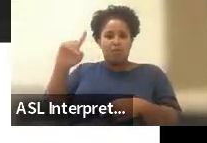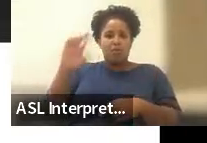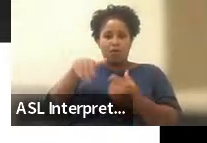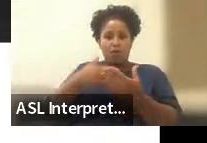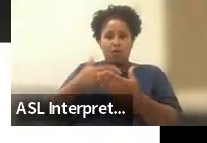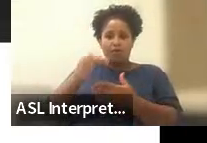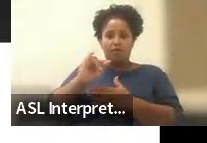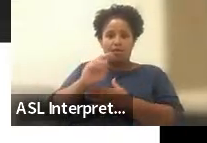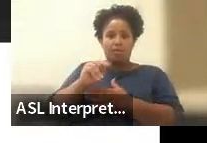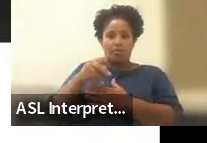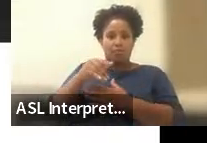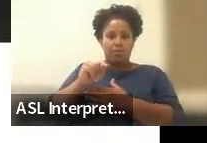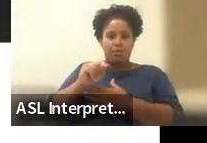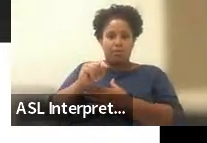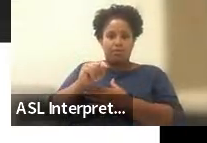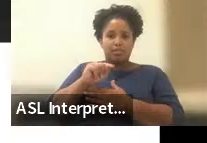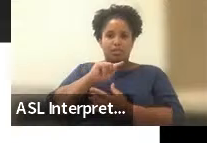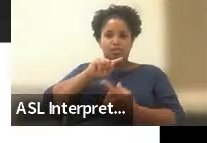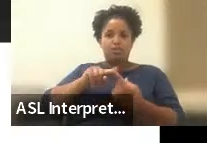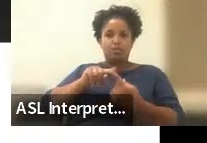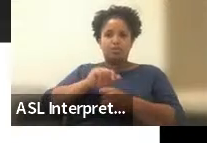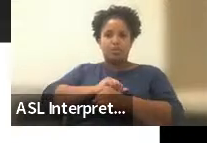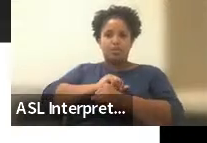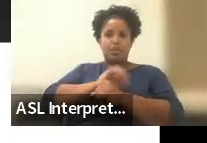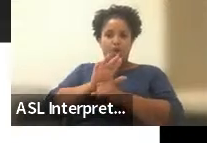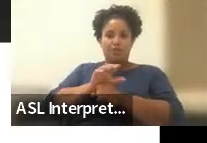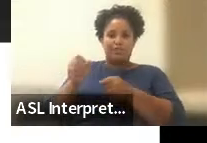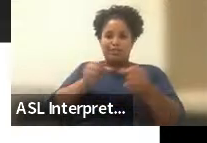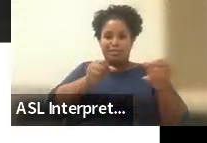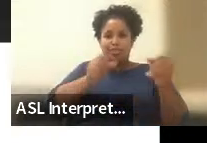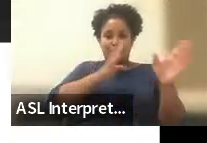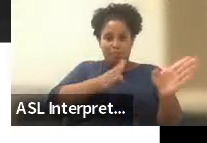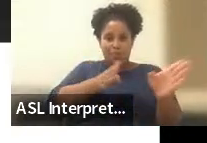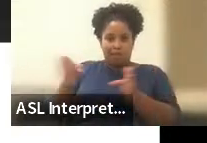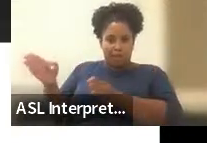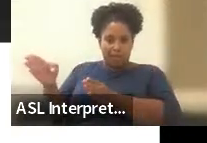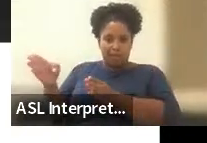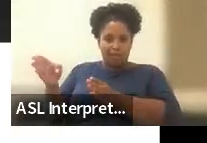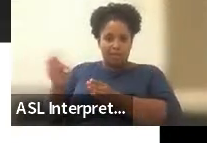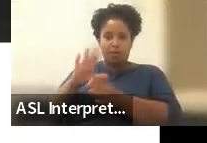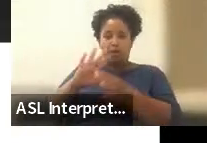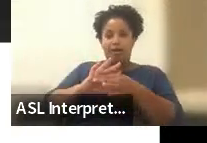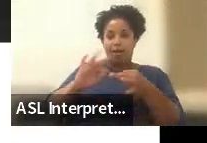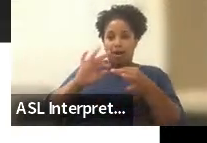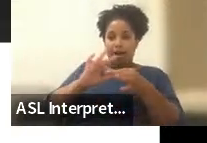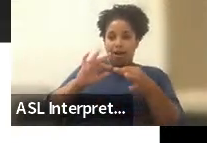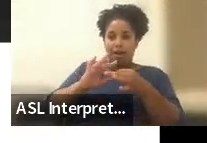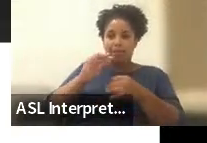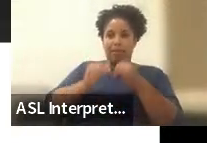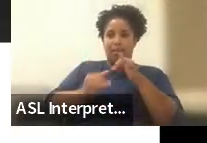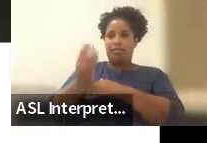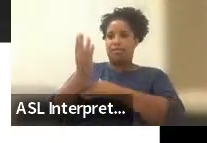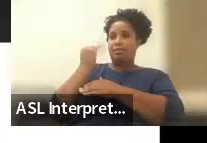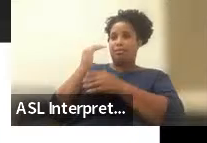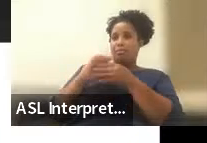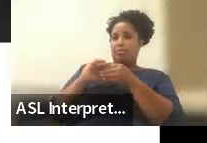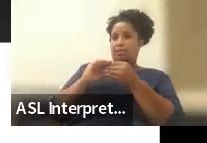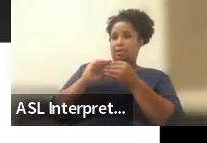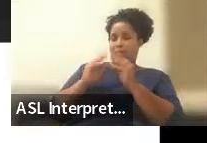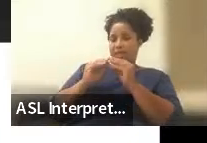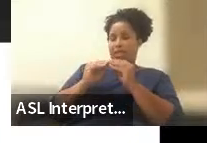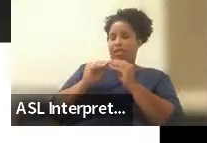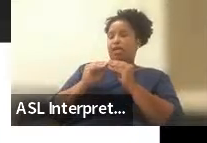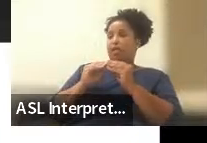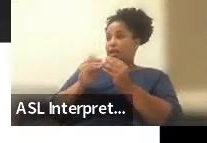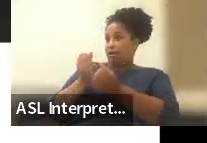your input to the COVID strategic plan. We've taken your comments. Last meeting, we reported back what we